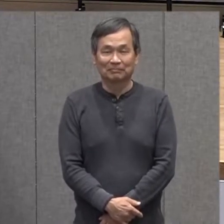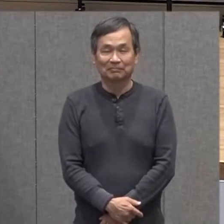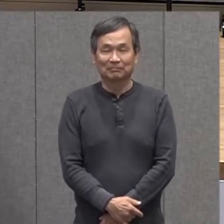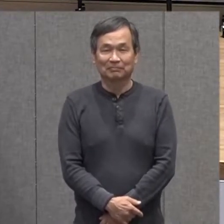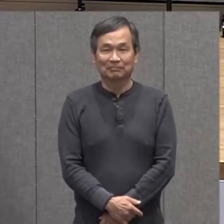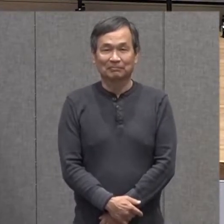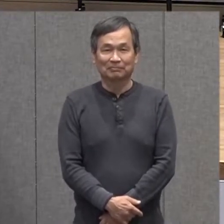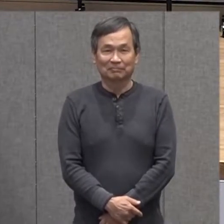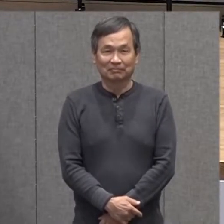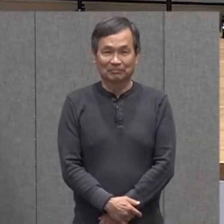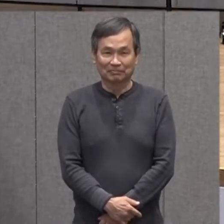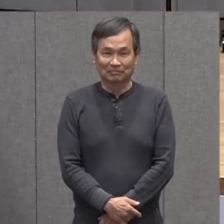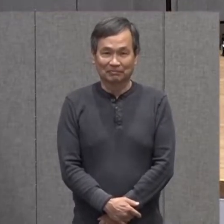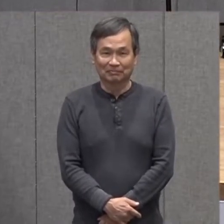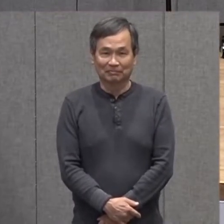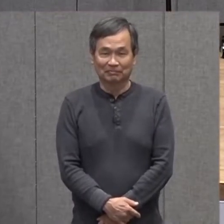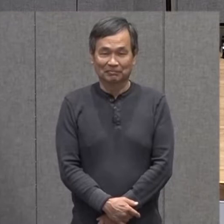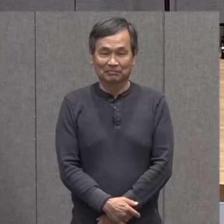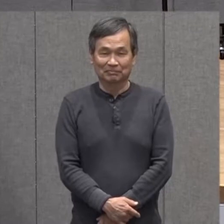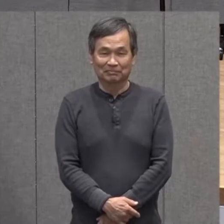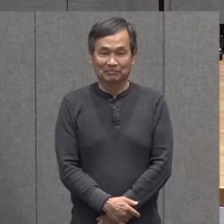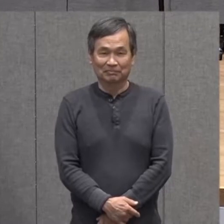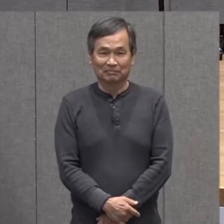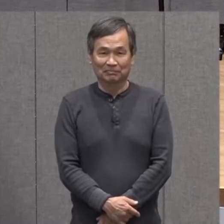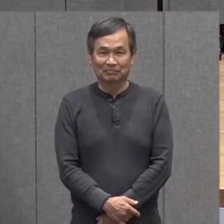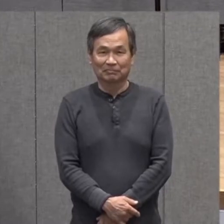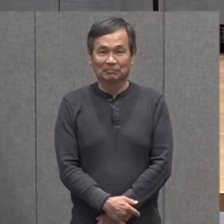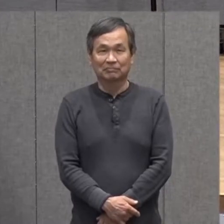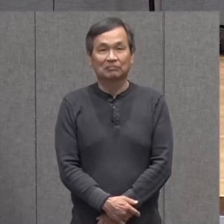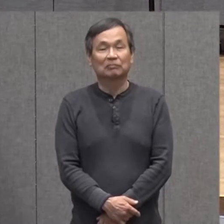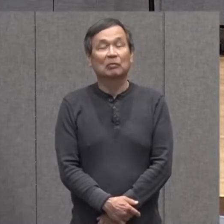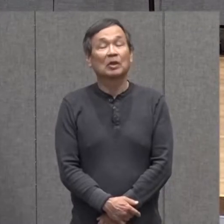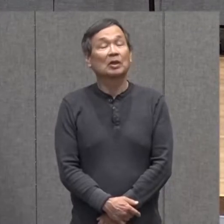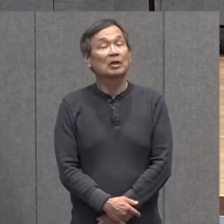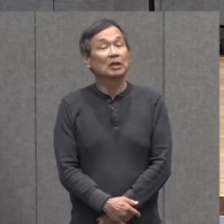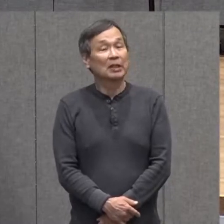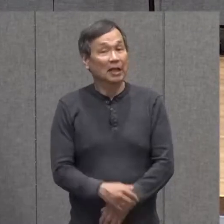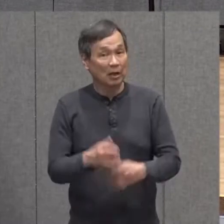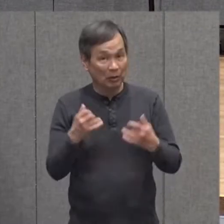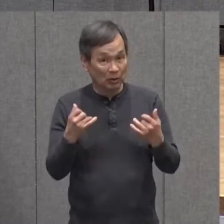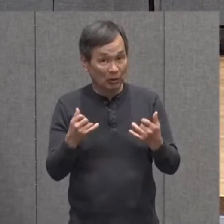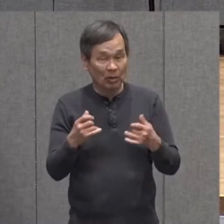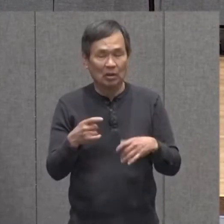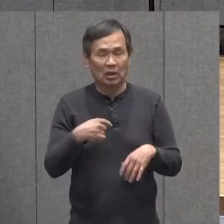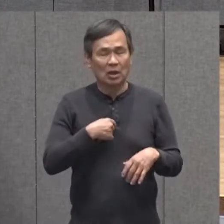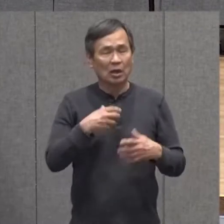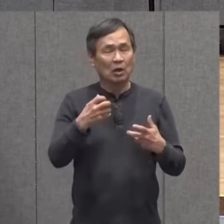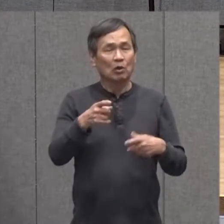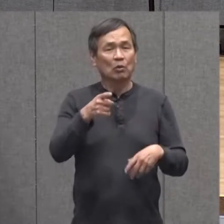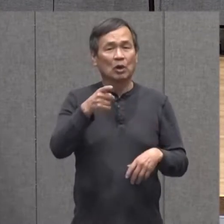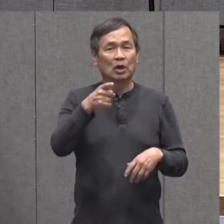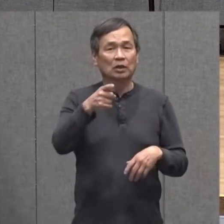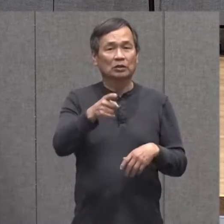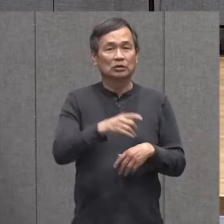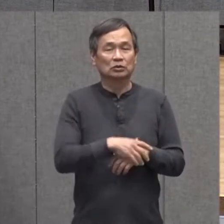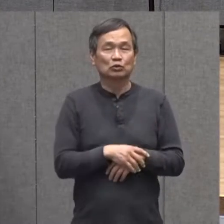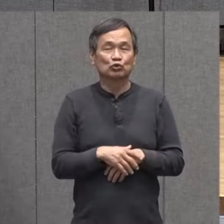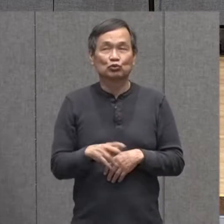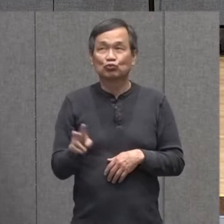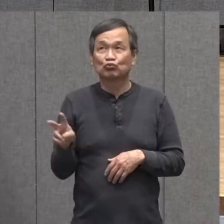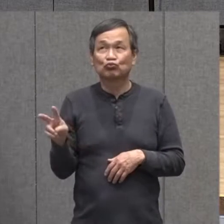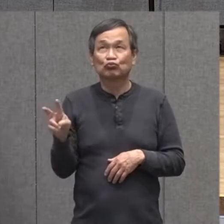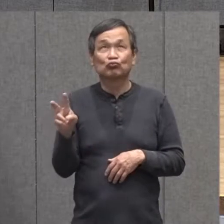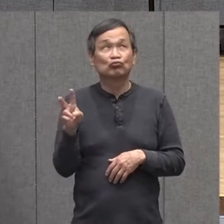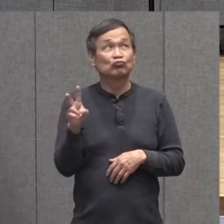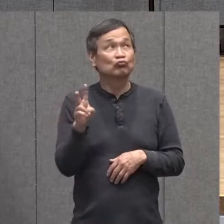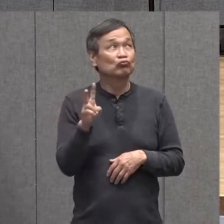sentar con las piernas cruzadas. All right, so here, now I want you to kind of just look around the room that you're